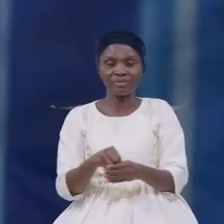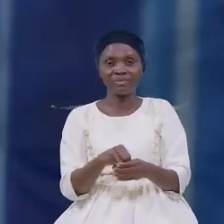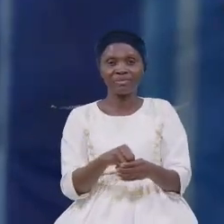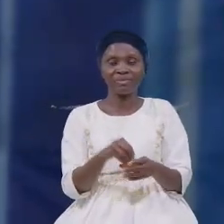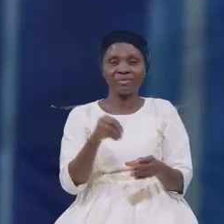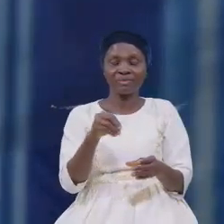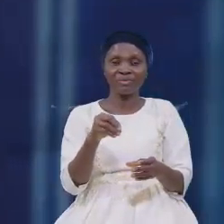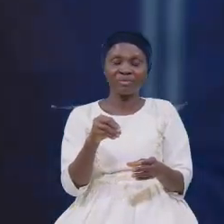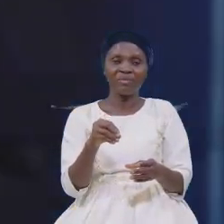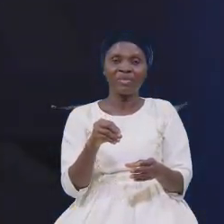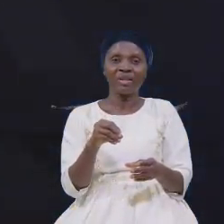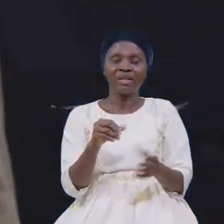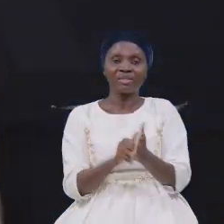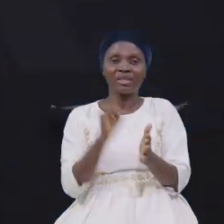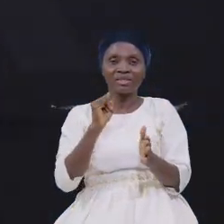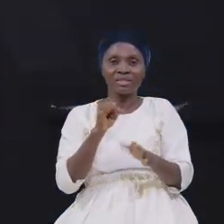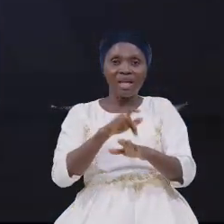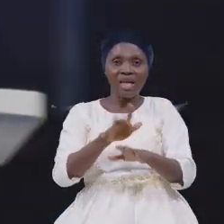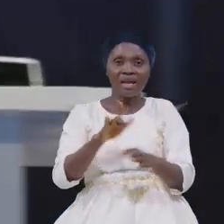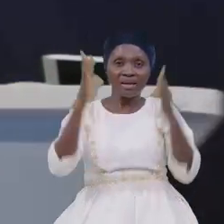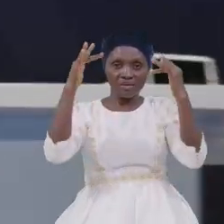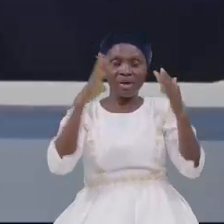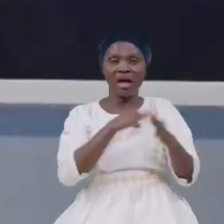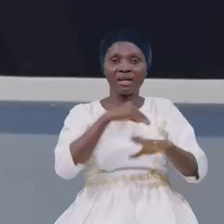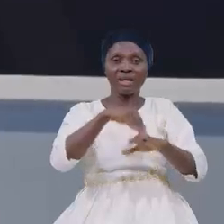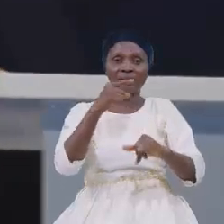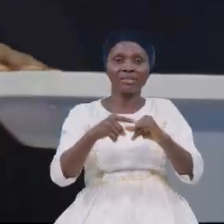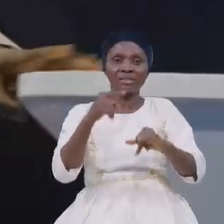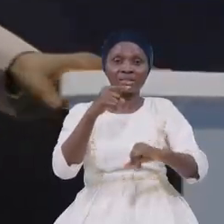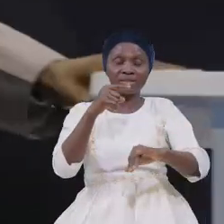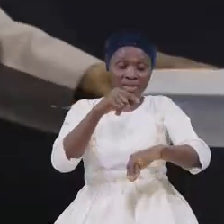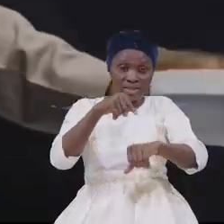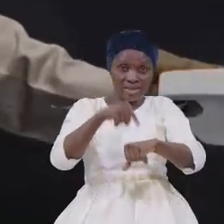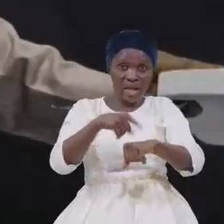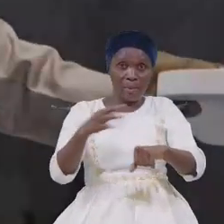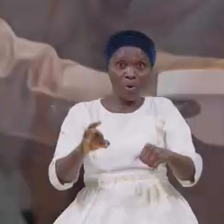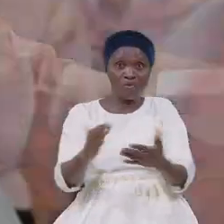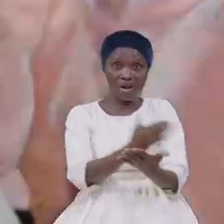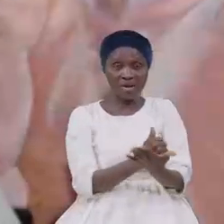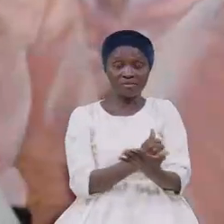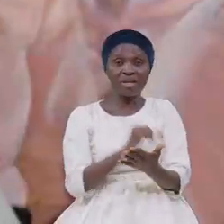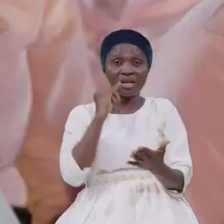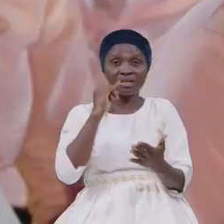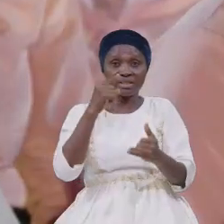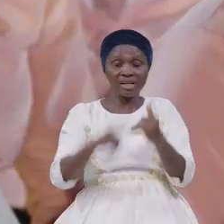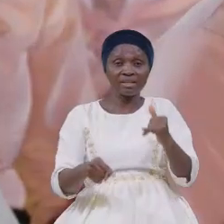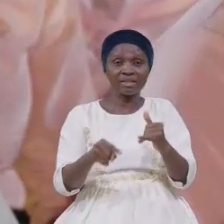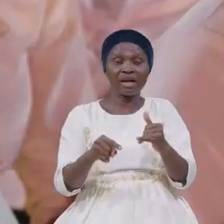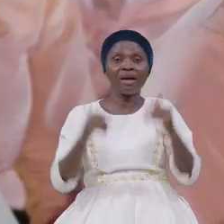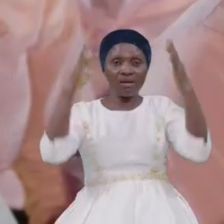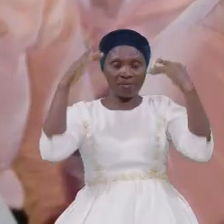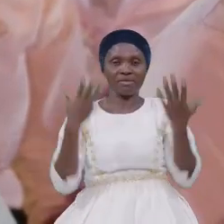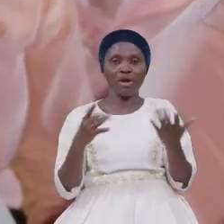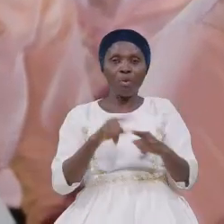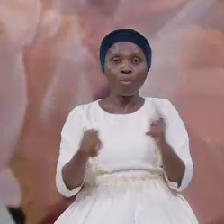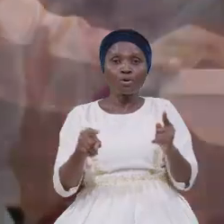then at the time of the harvest, there is the latter rain. But in application to your personal life, early come,